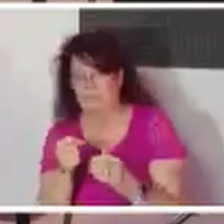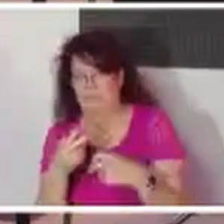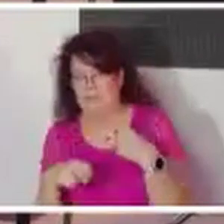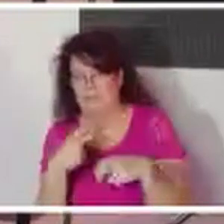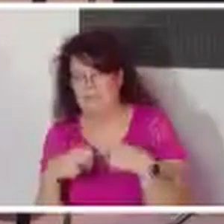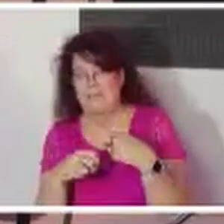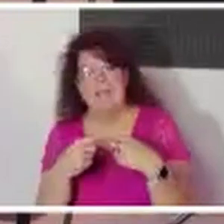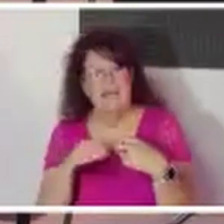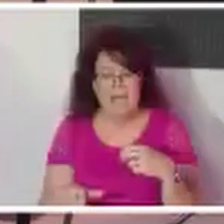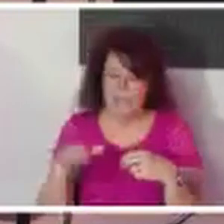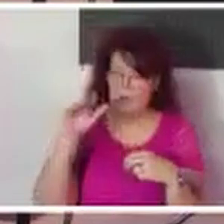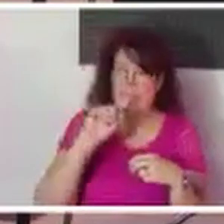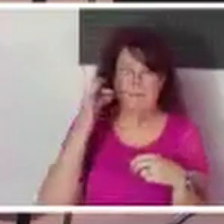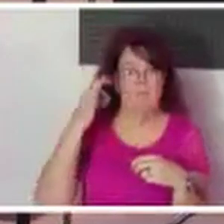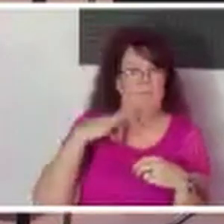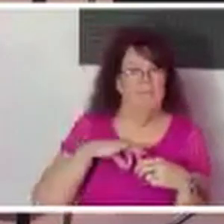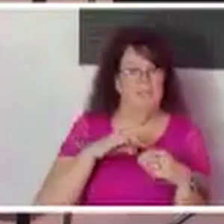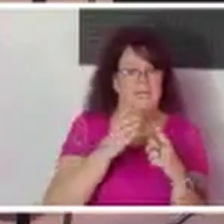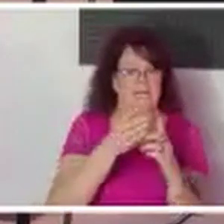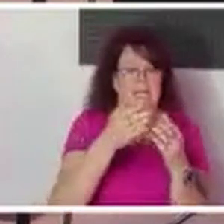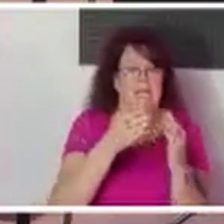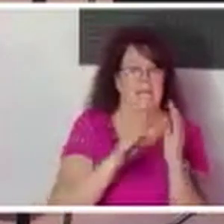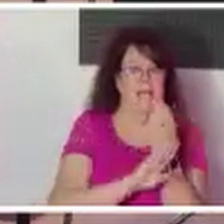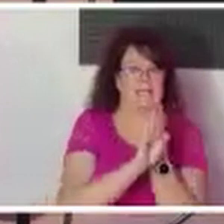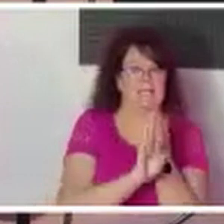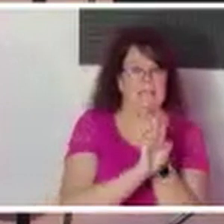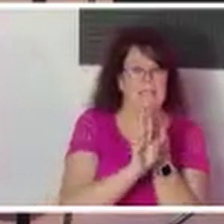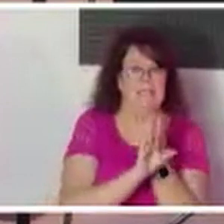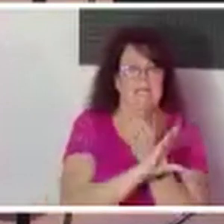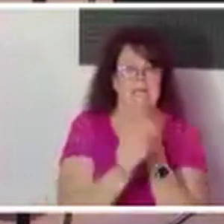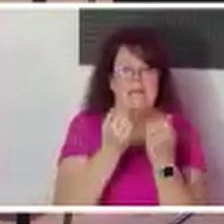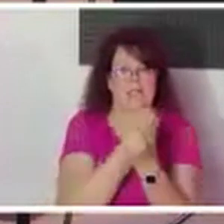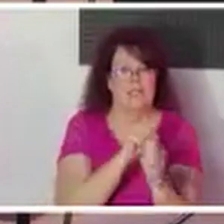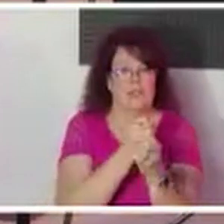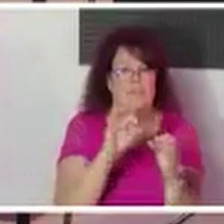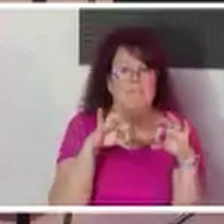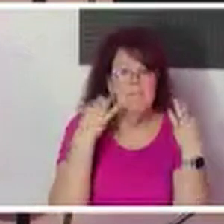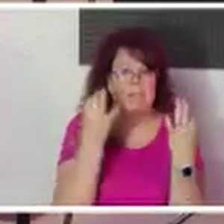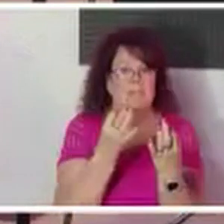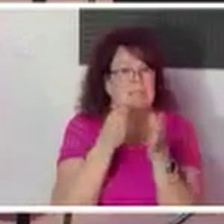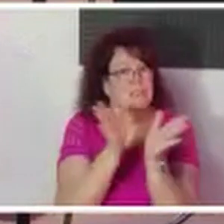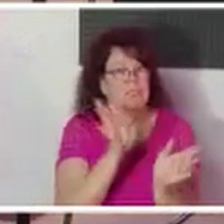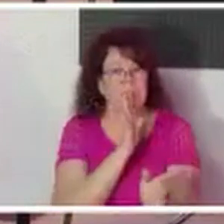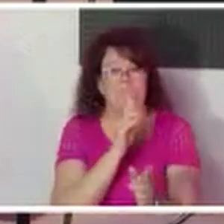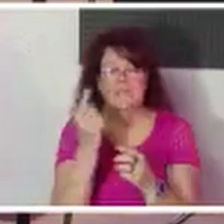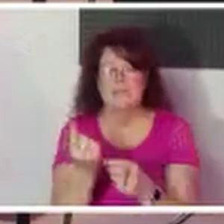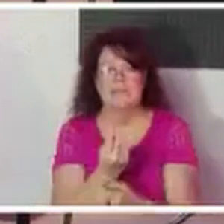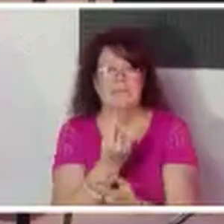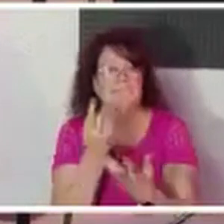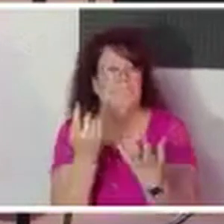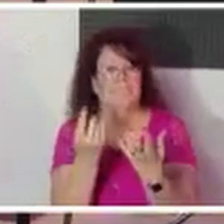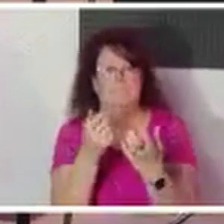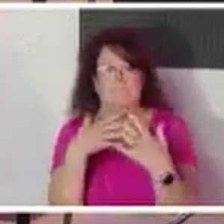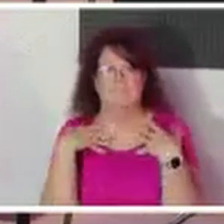up incredibly privileged and really insulated in this bubble of a financially secure family and, generally speaking, just